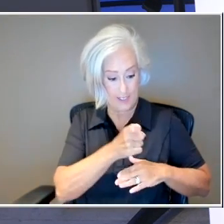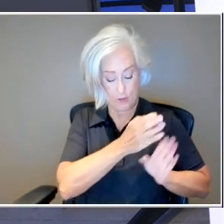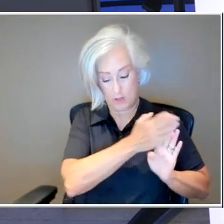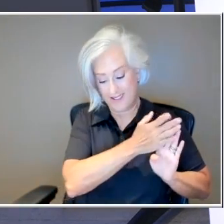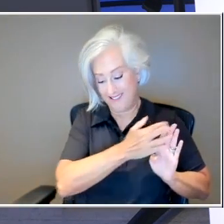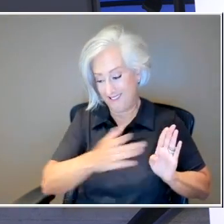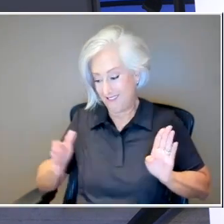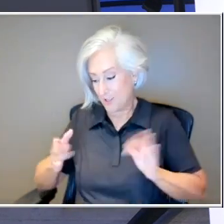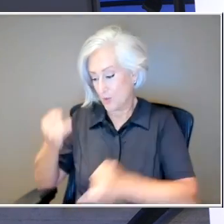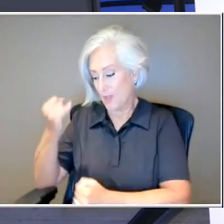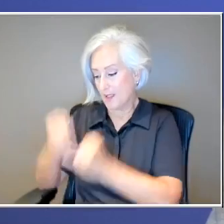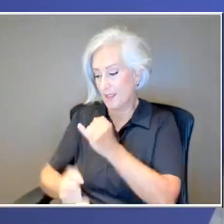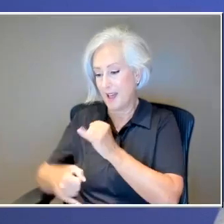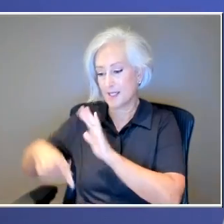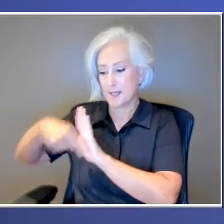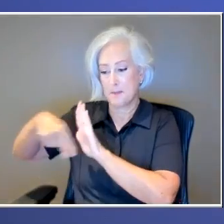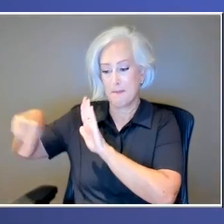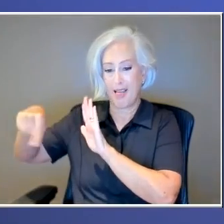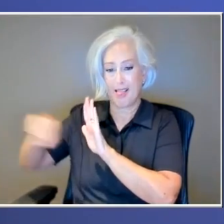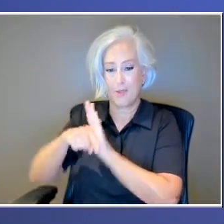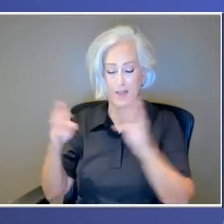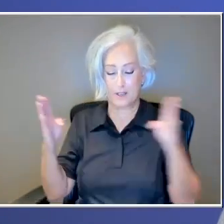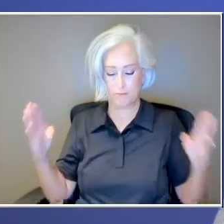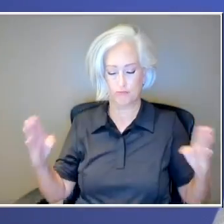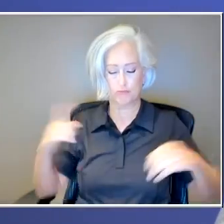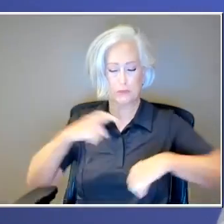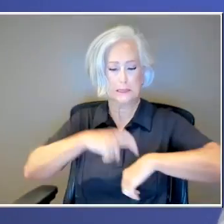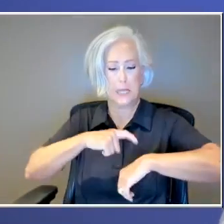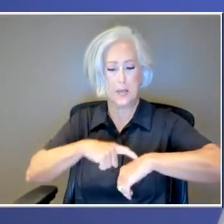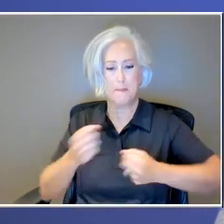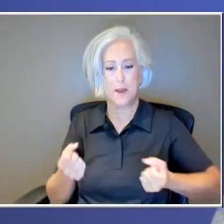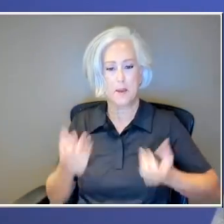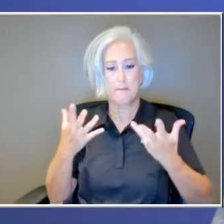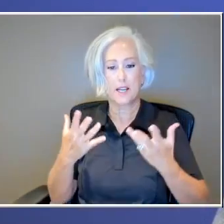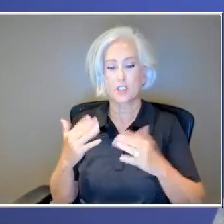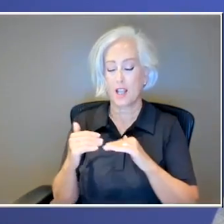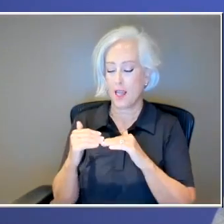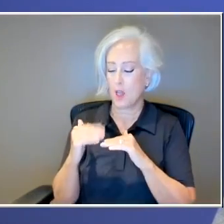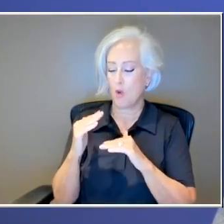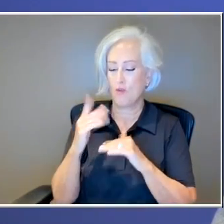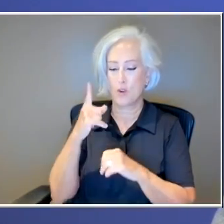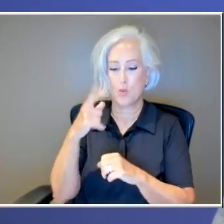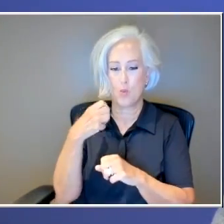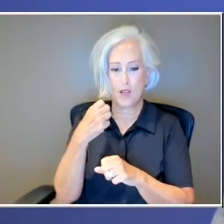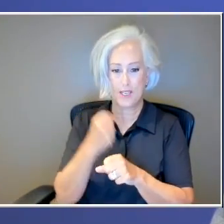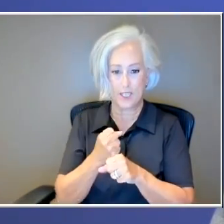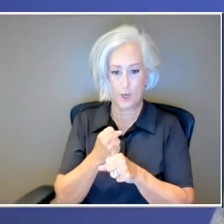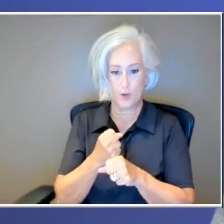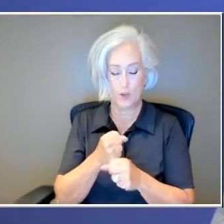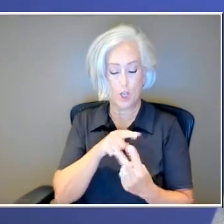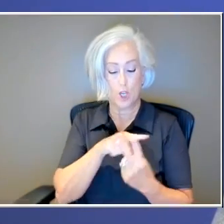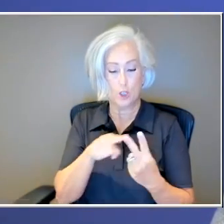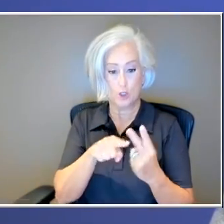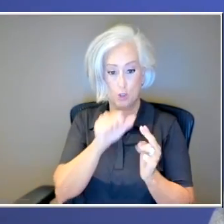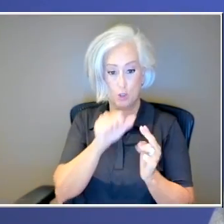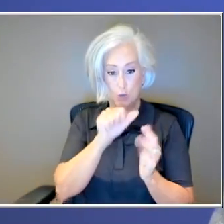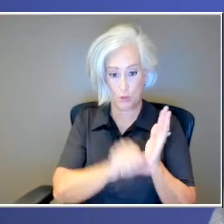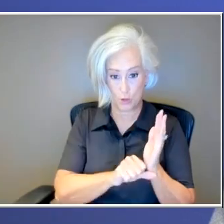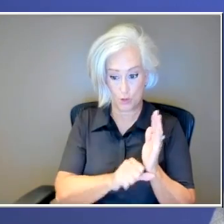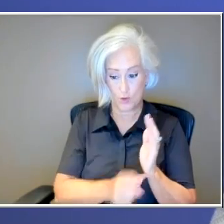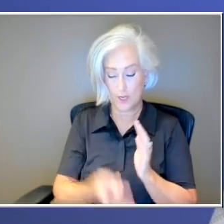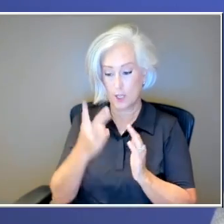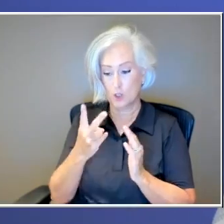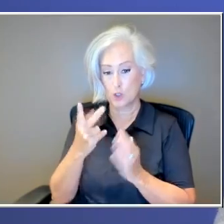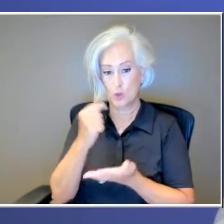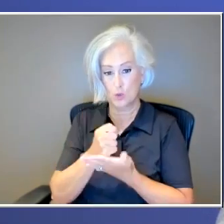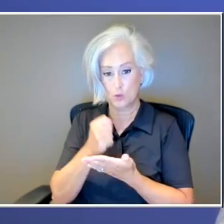radiation treatment? That would have been a little over a year. So I went through 2 surgeries, 2 treatments,